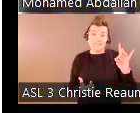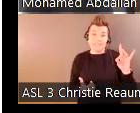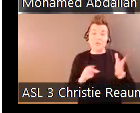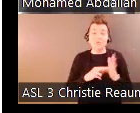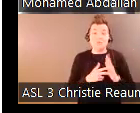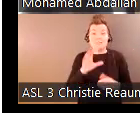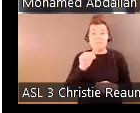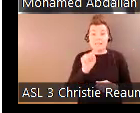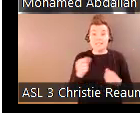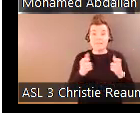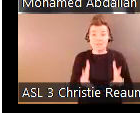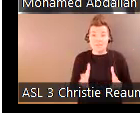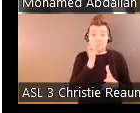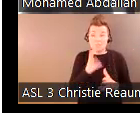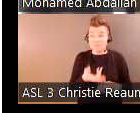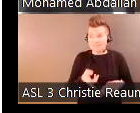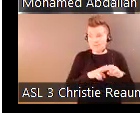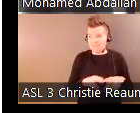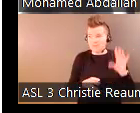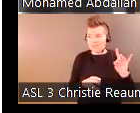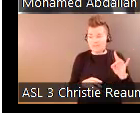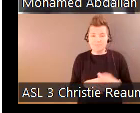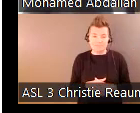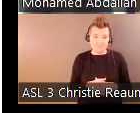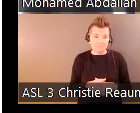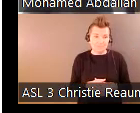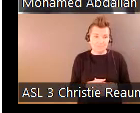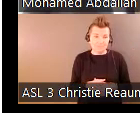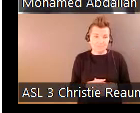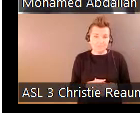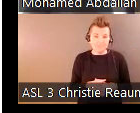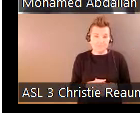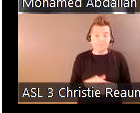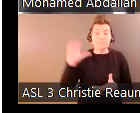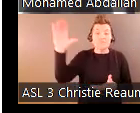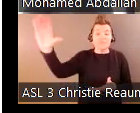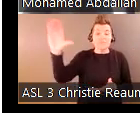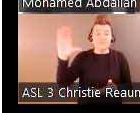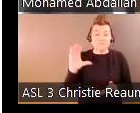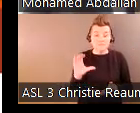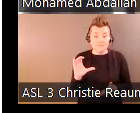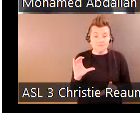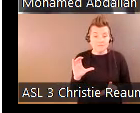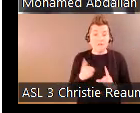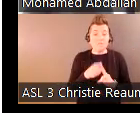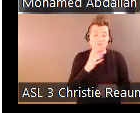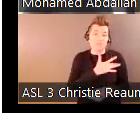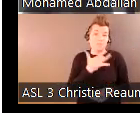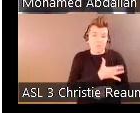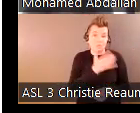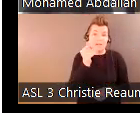management in order to support seniors in our community. We're fully funded by our provincial government.